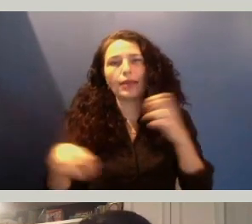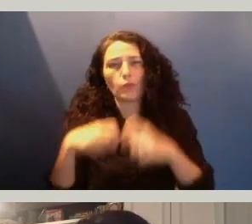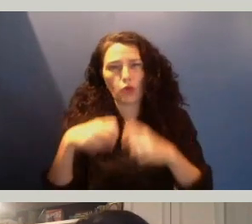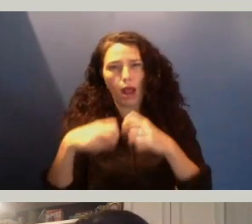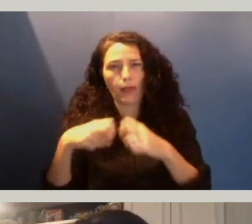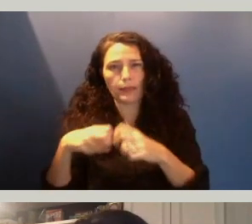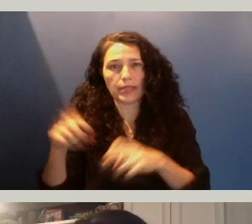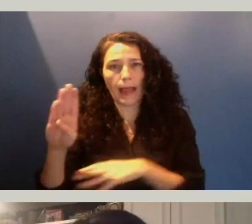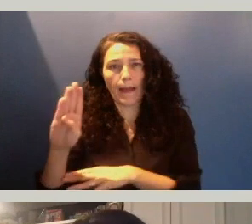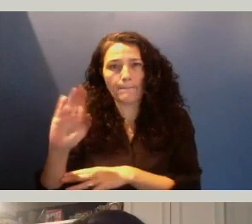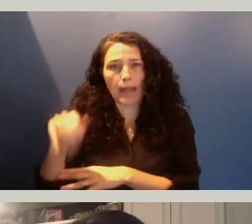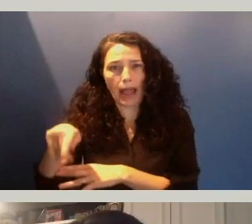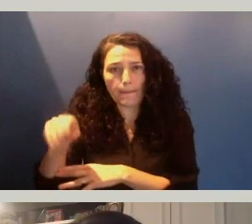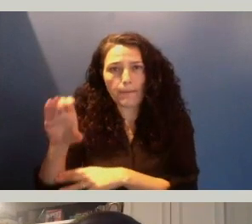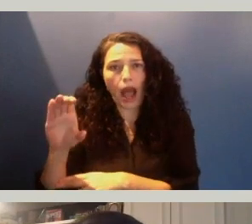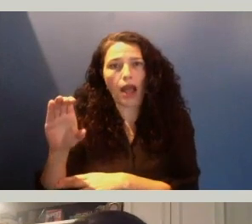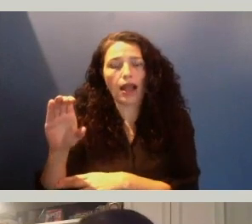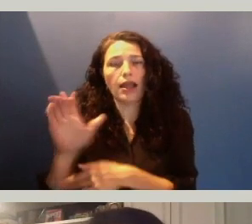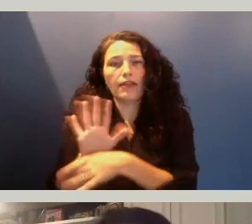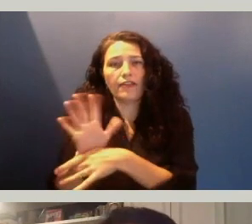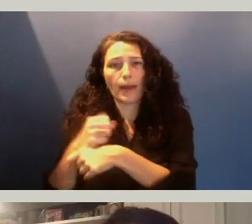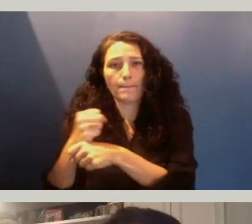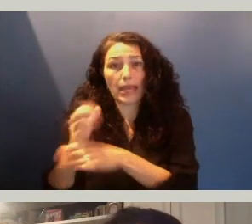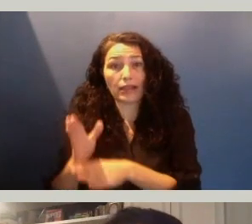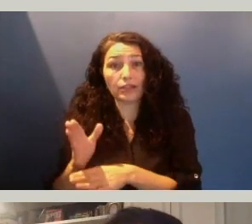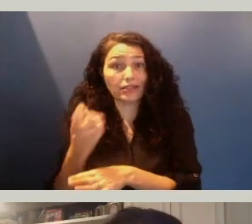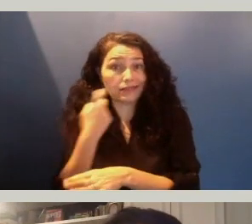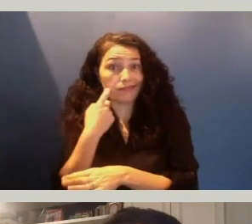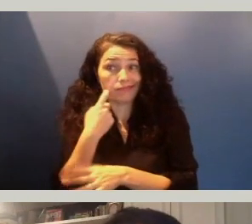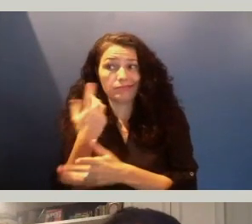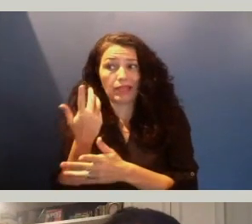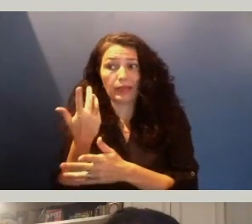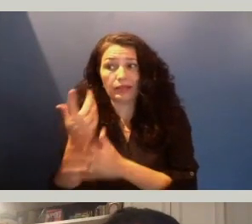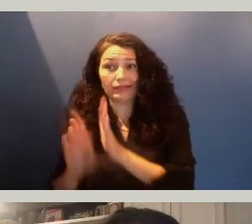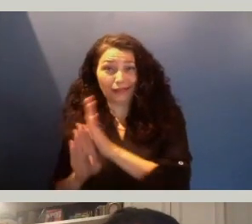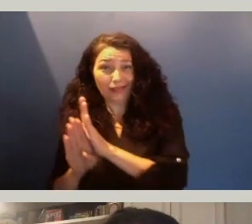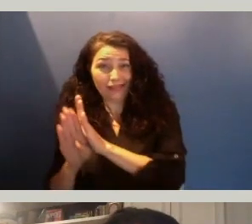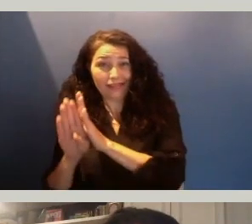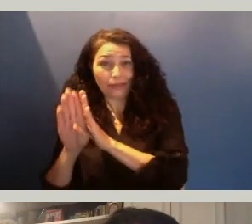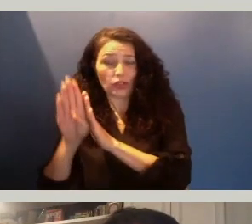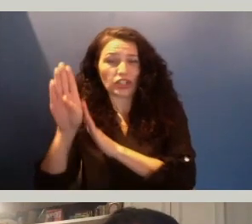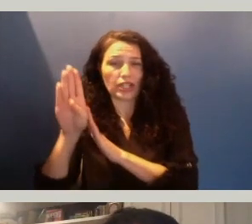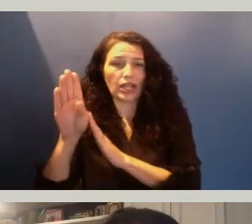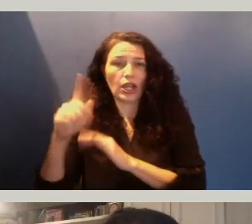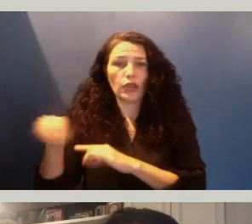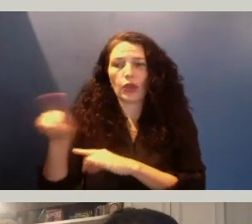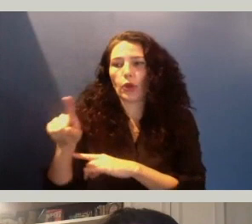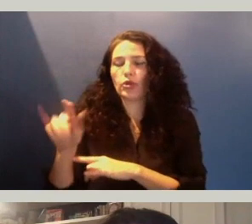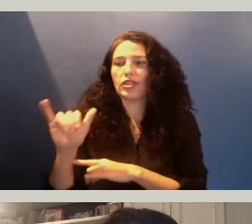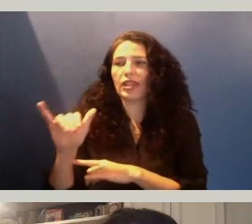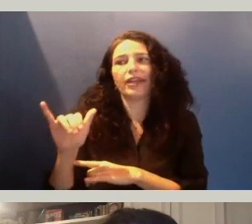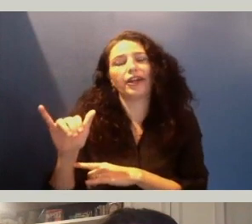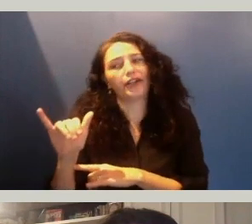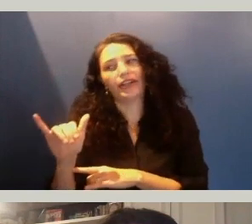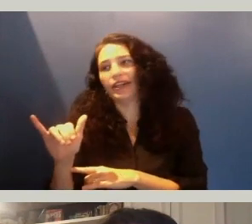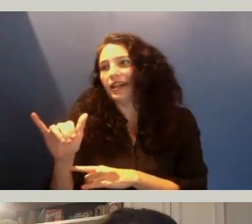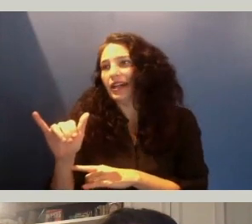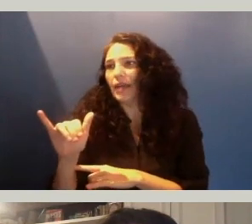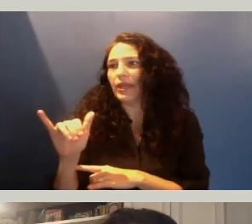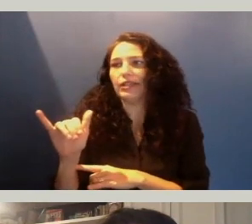BIPOC filmmakers, particularly emerging ones, are the miner's canary, so that you see in